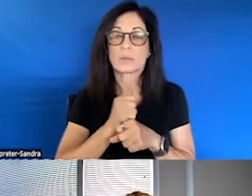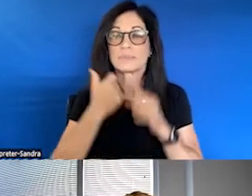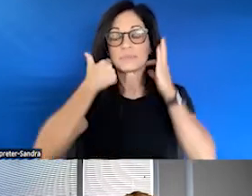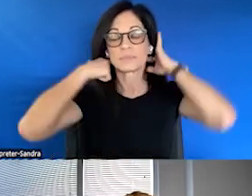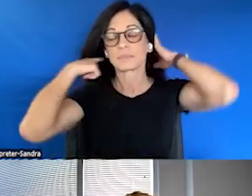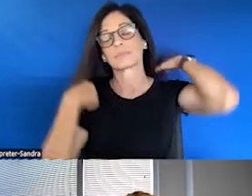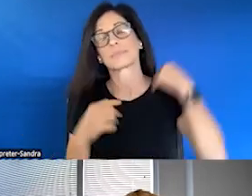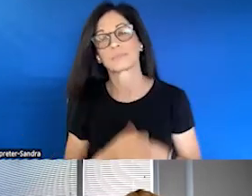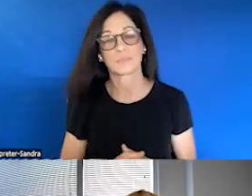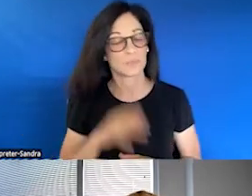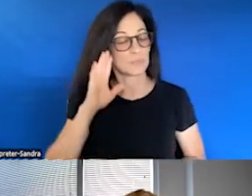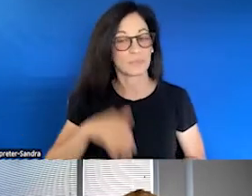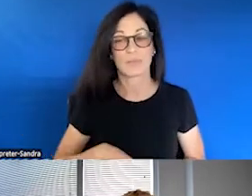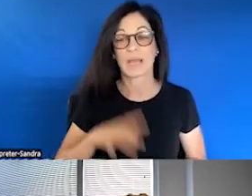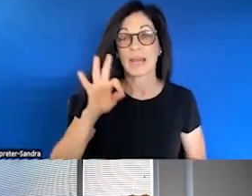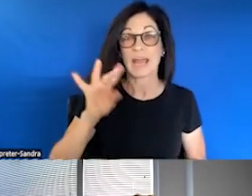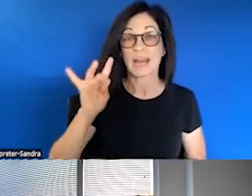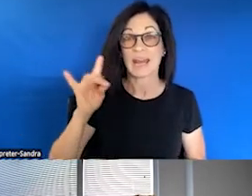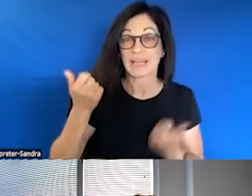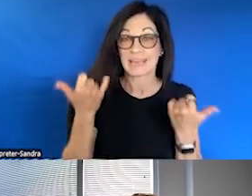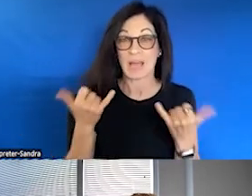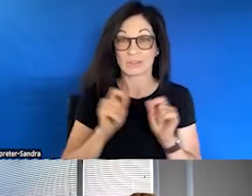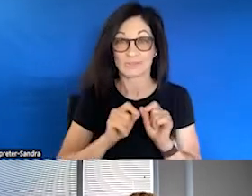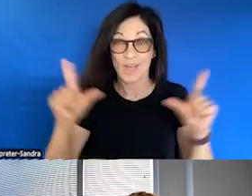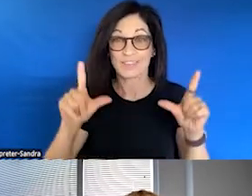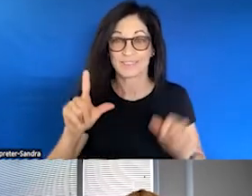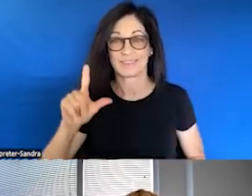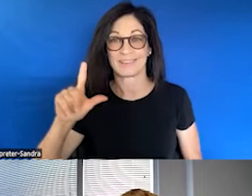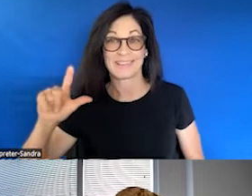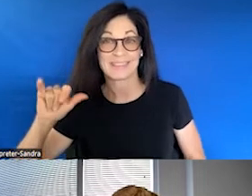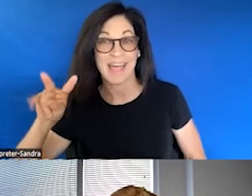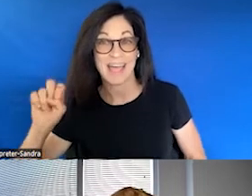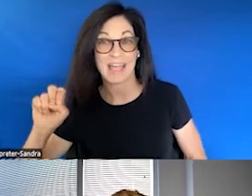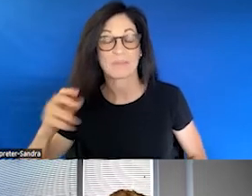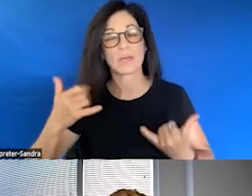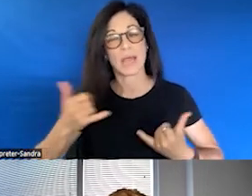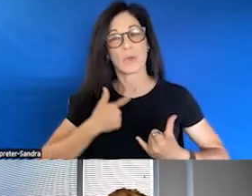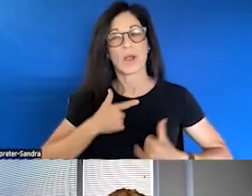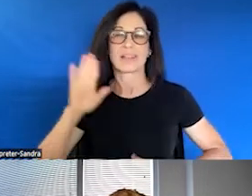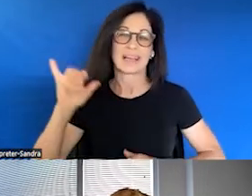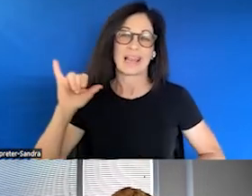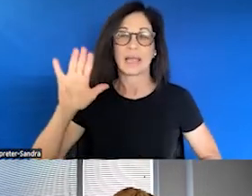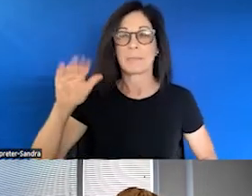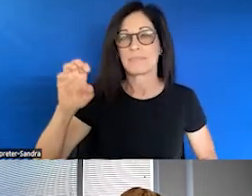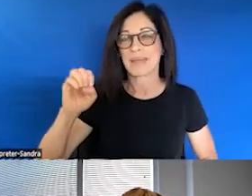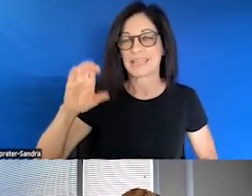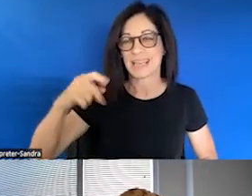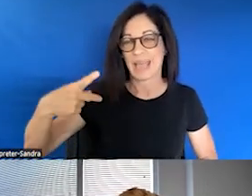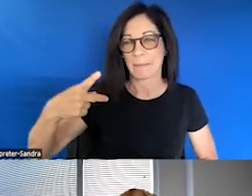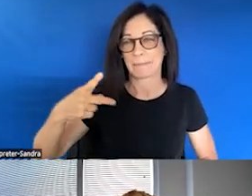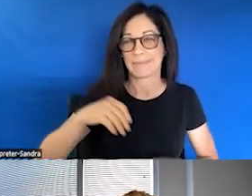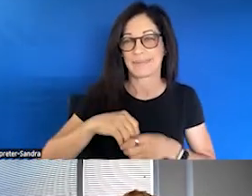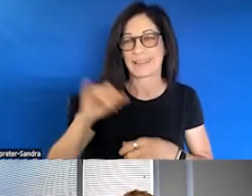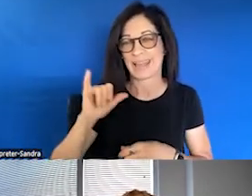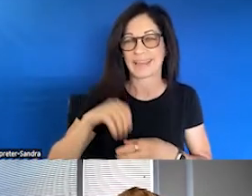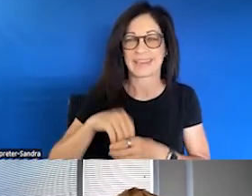as 988 is now launched and live, that we're really kind of at the base camp of Everest, right? We've put in a lot of